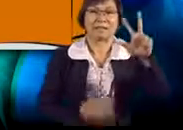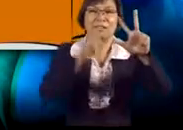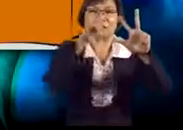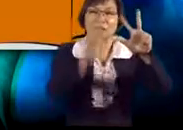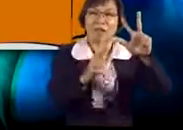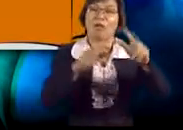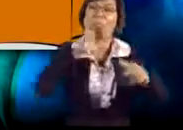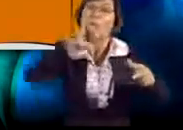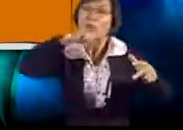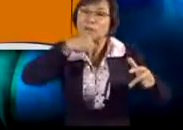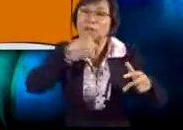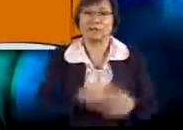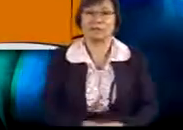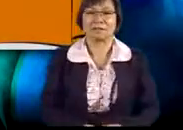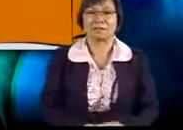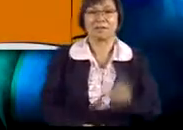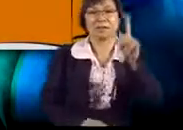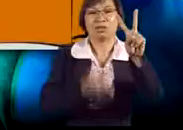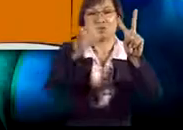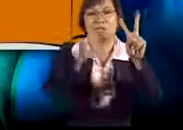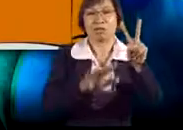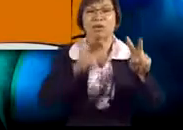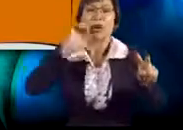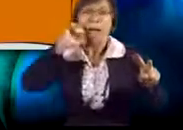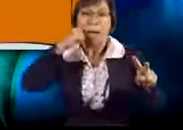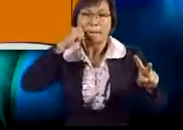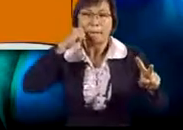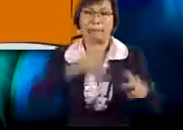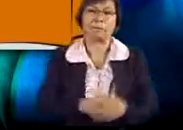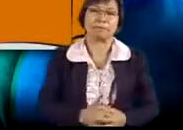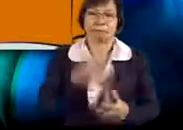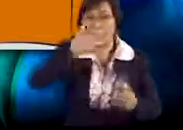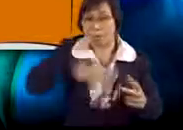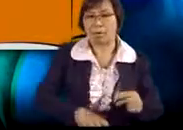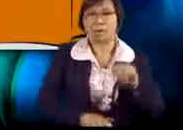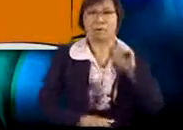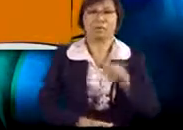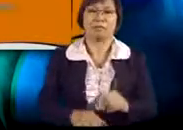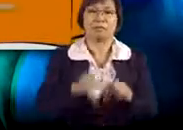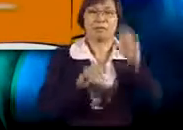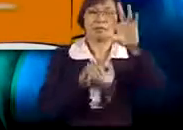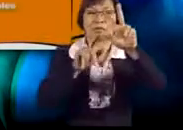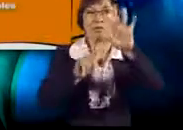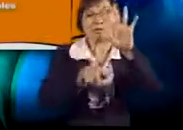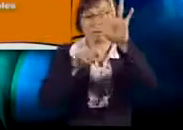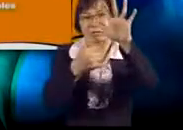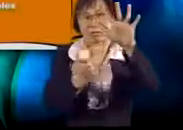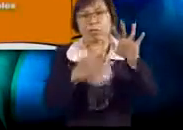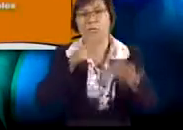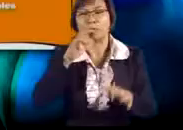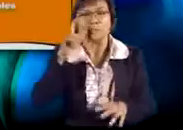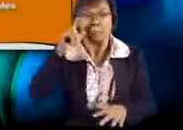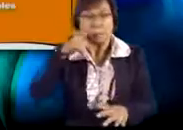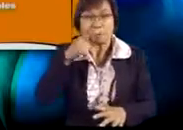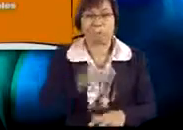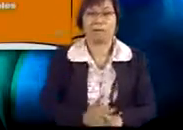half oranges. 2 3/4 of apples. 5 halves of lime.